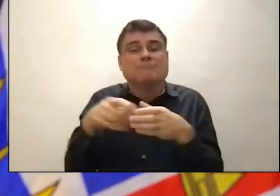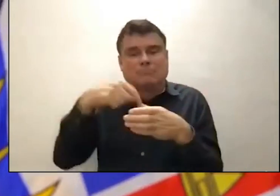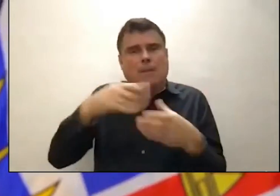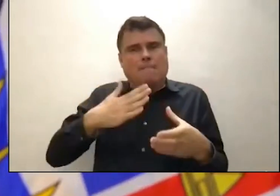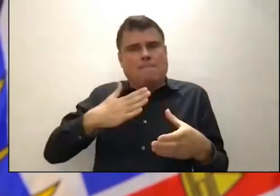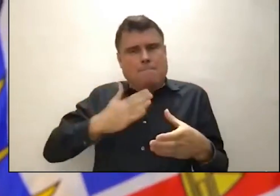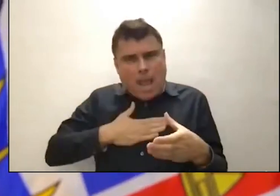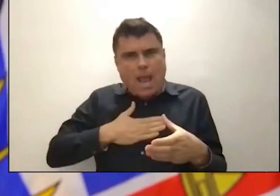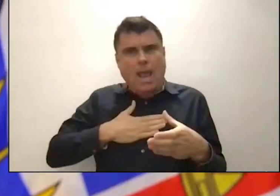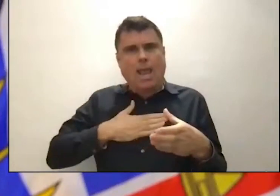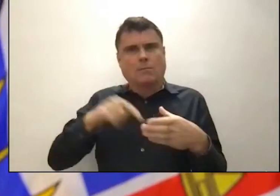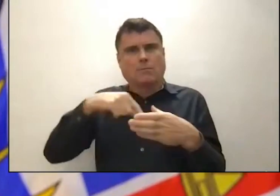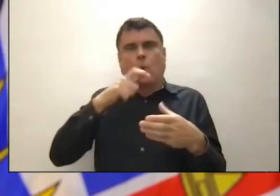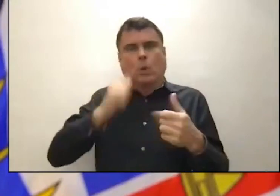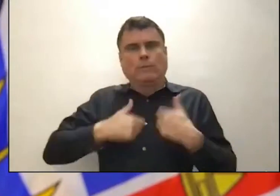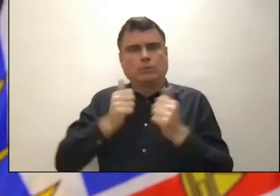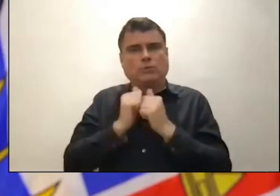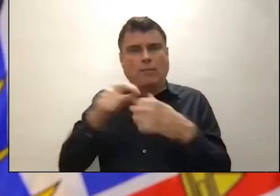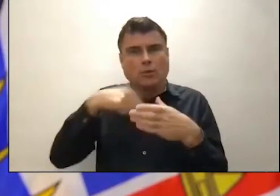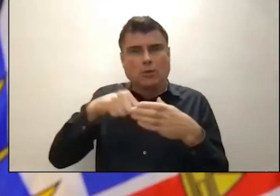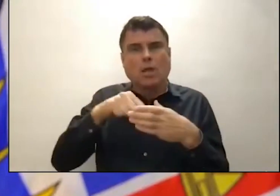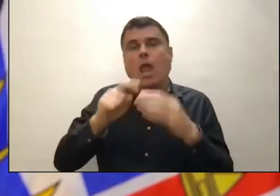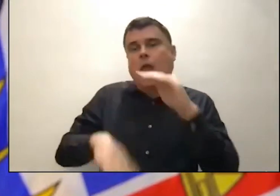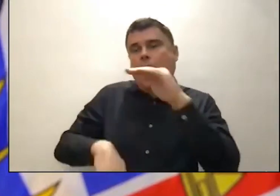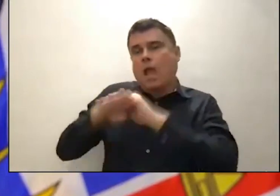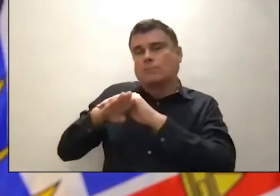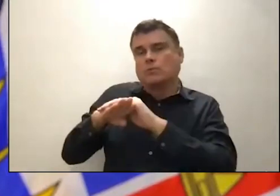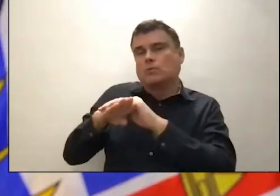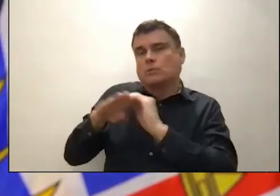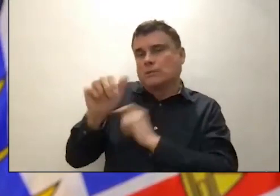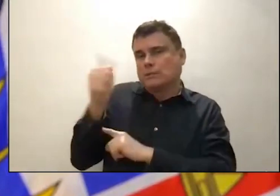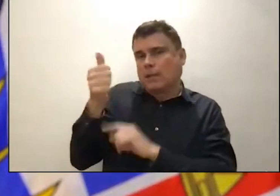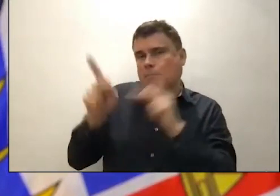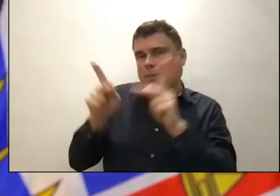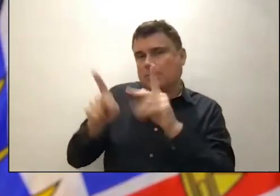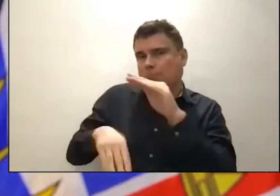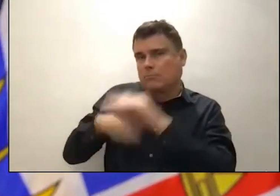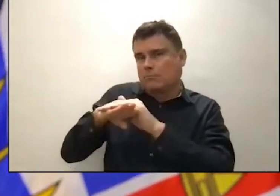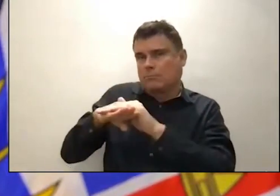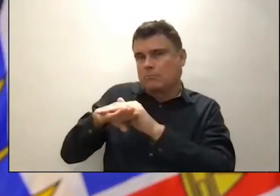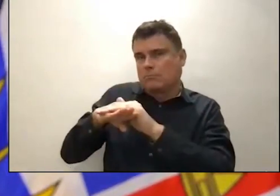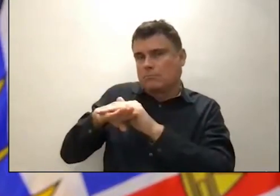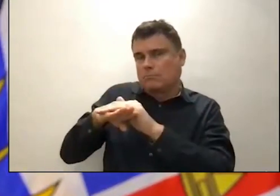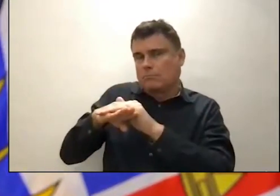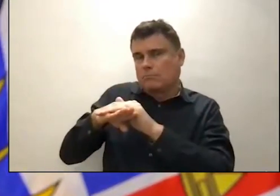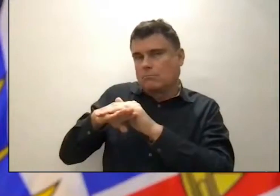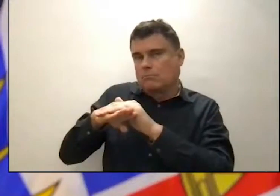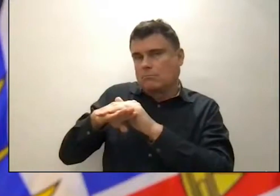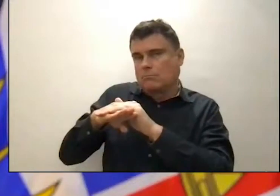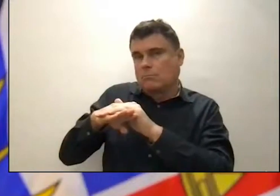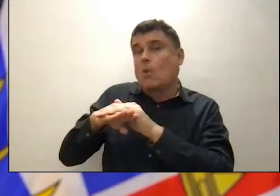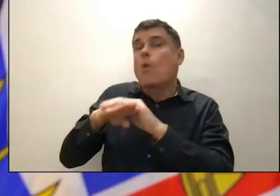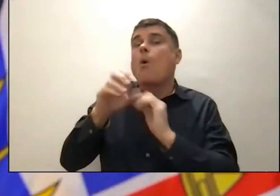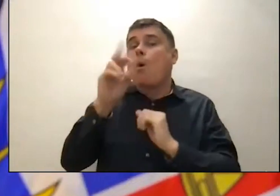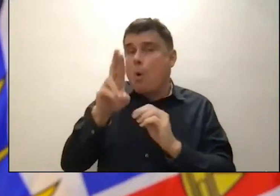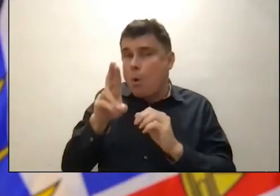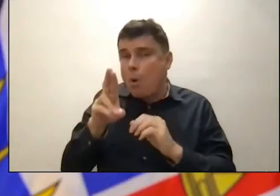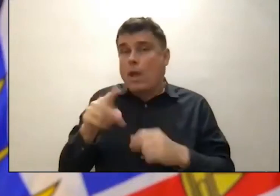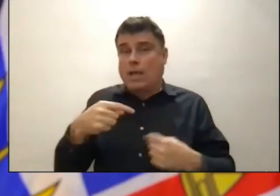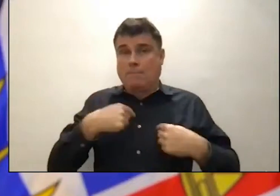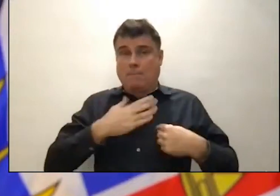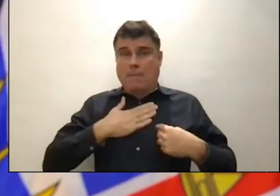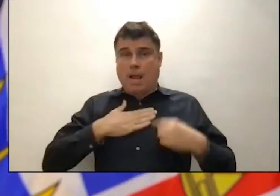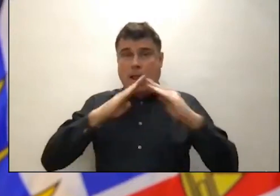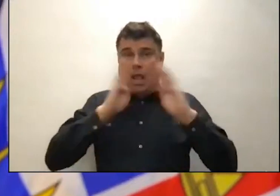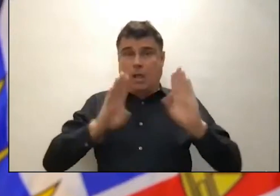additional individuals, or one other household. And this is if everybody is vaccinated. If you